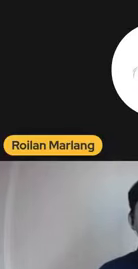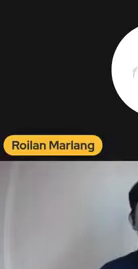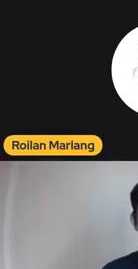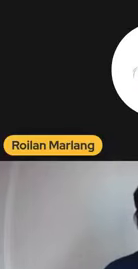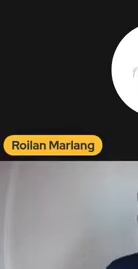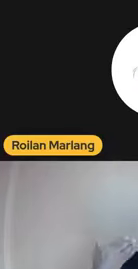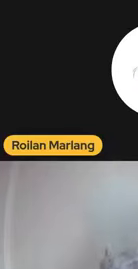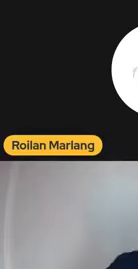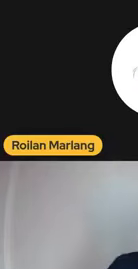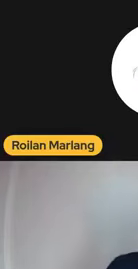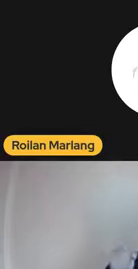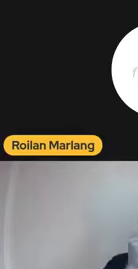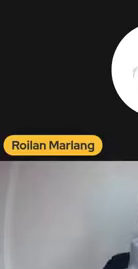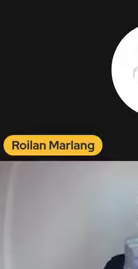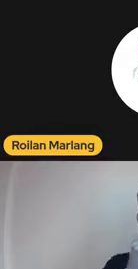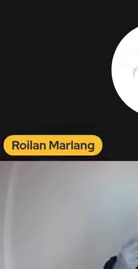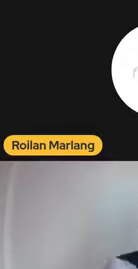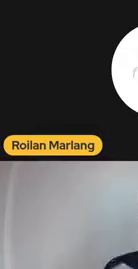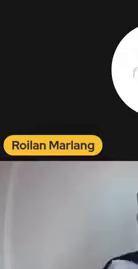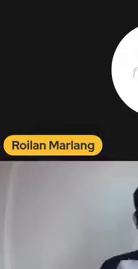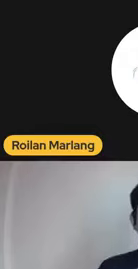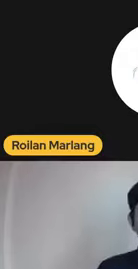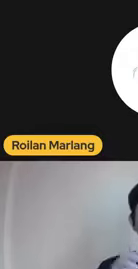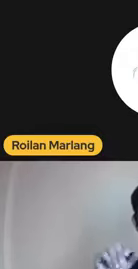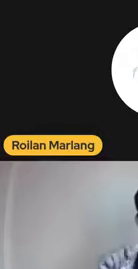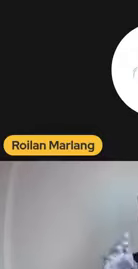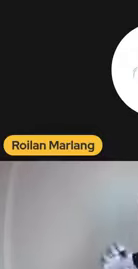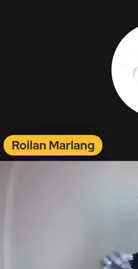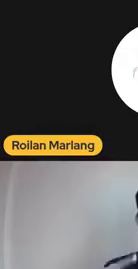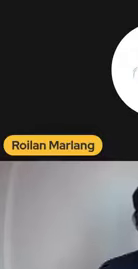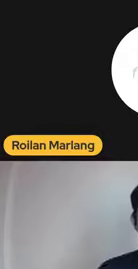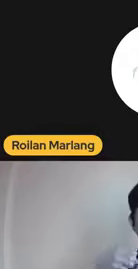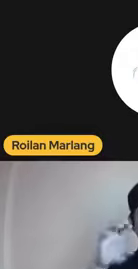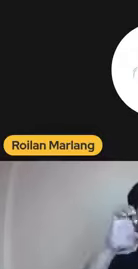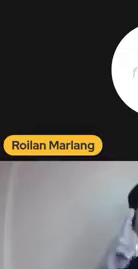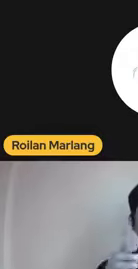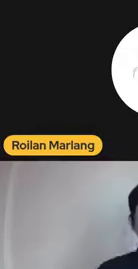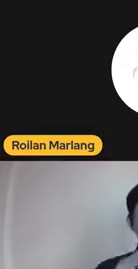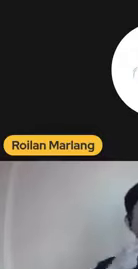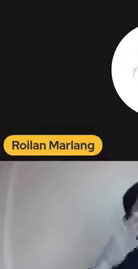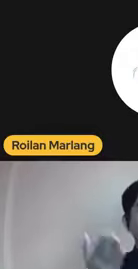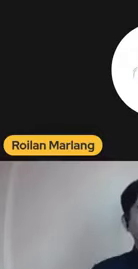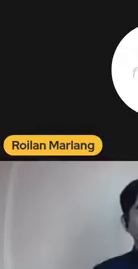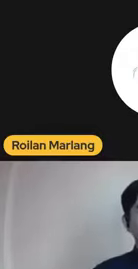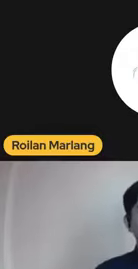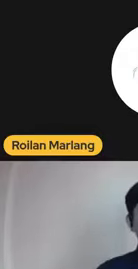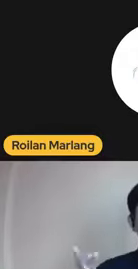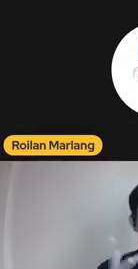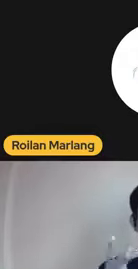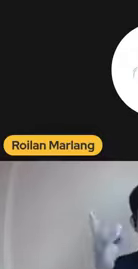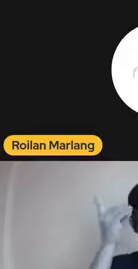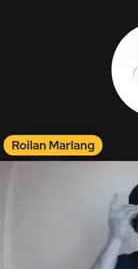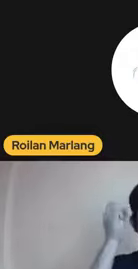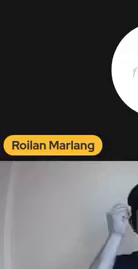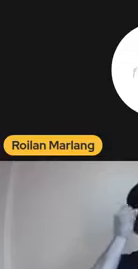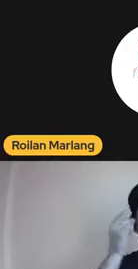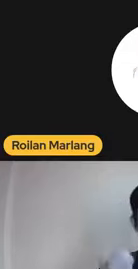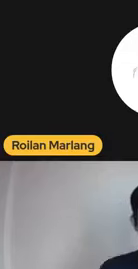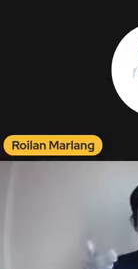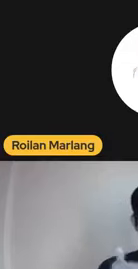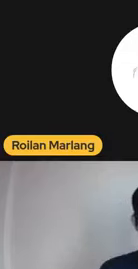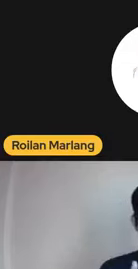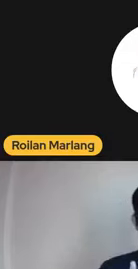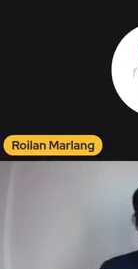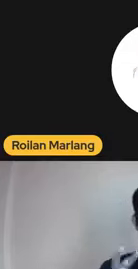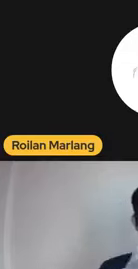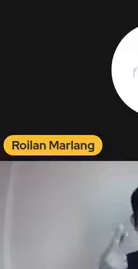And I am Steph, and I am a member of Ateneo Speed. Welcome to Connecting with Down Syndrome, another webinar